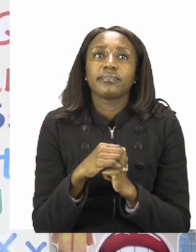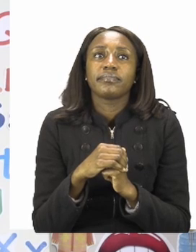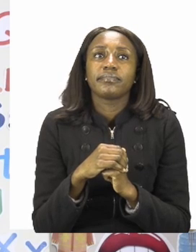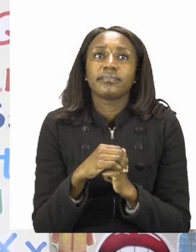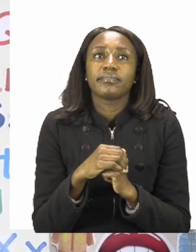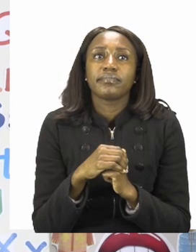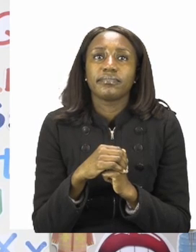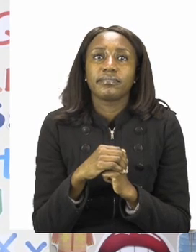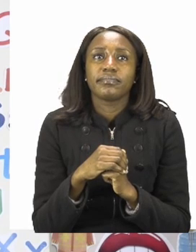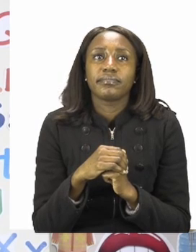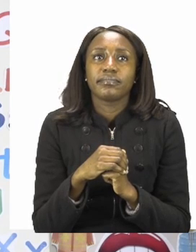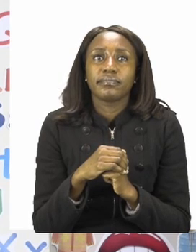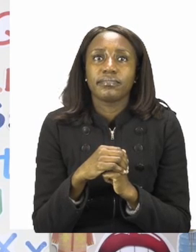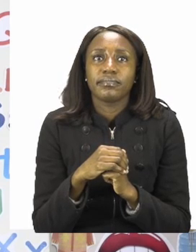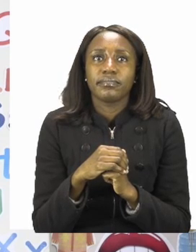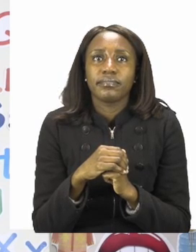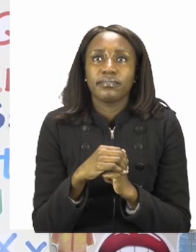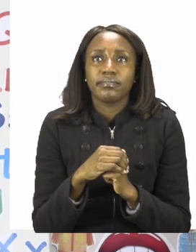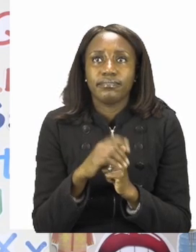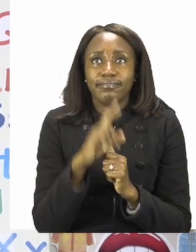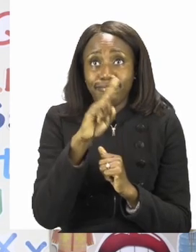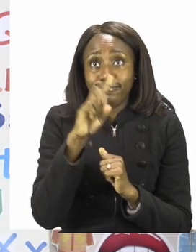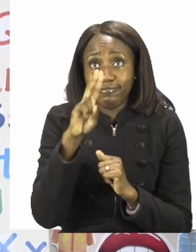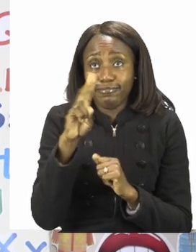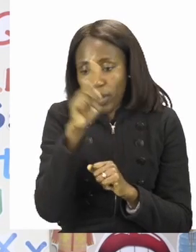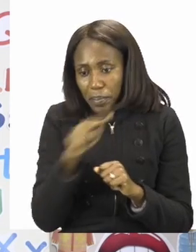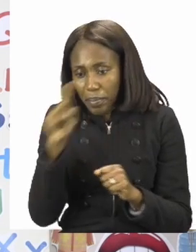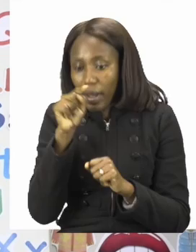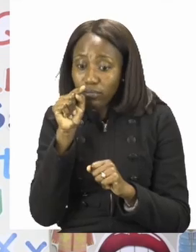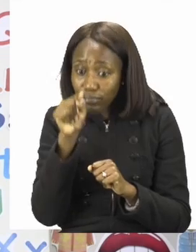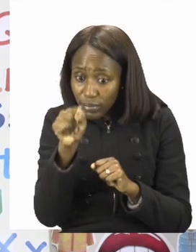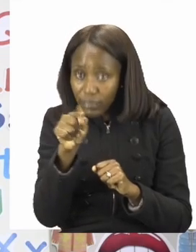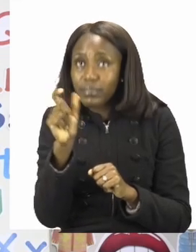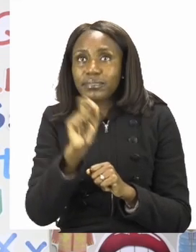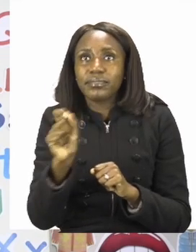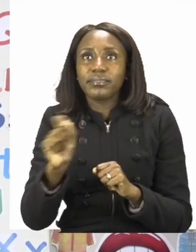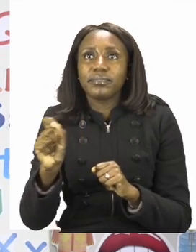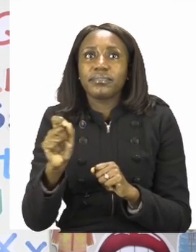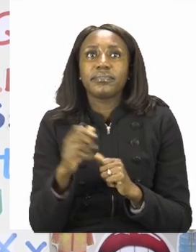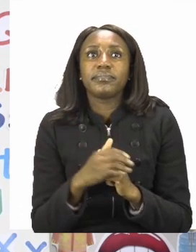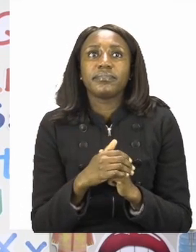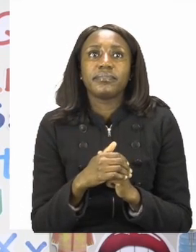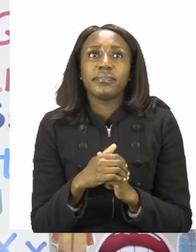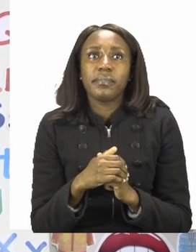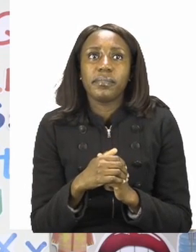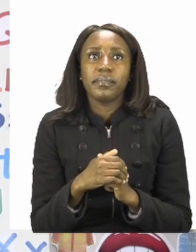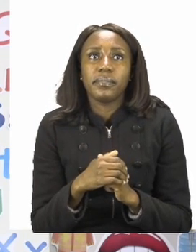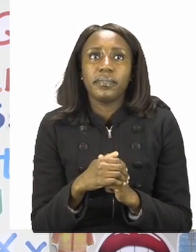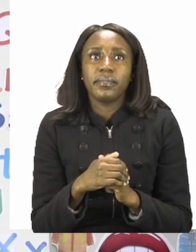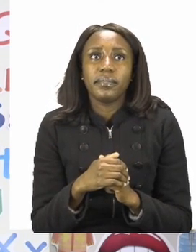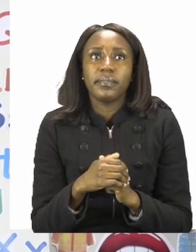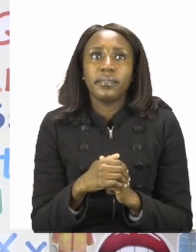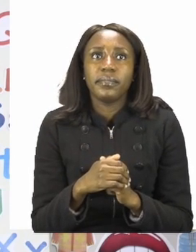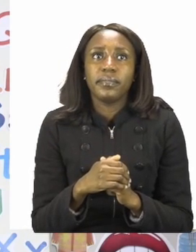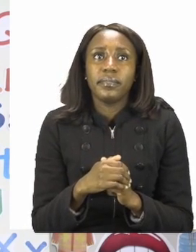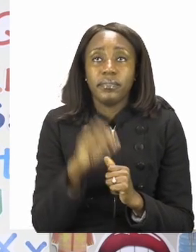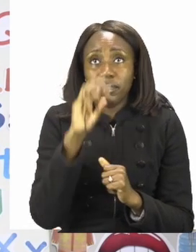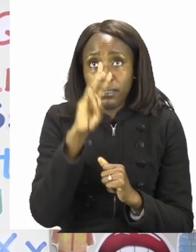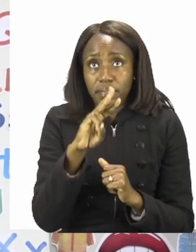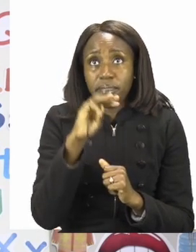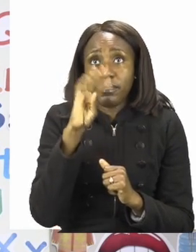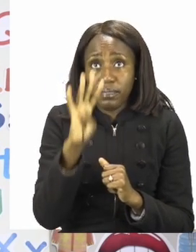1 and 2 inside the circle. And then we will write 3